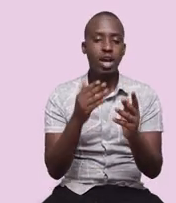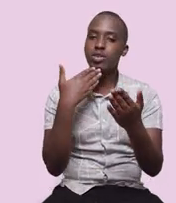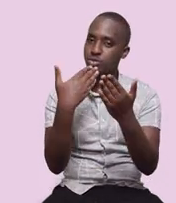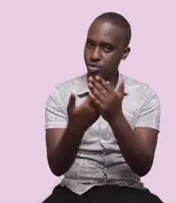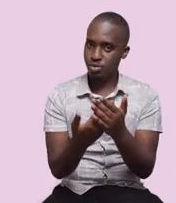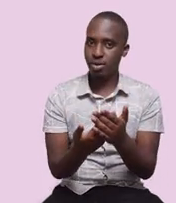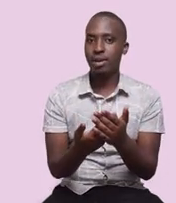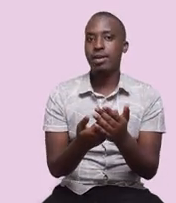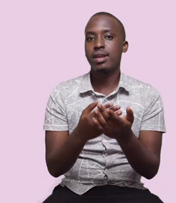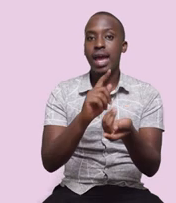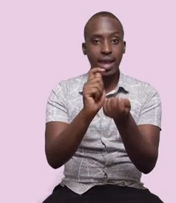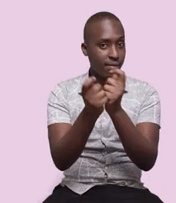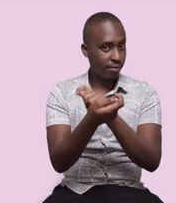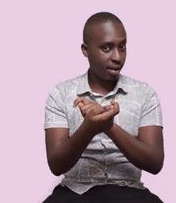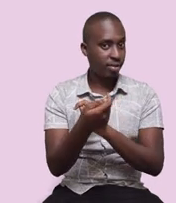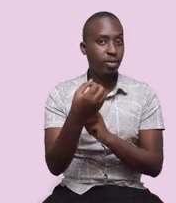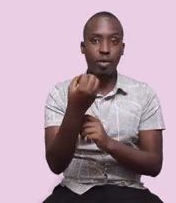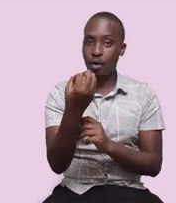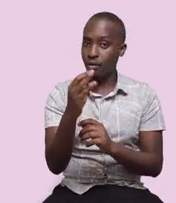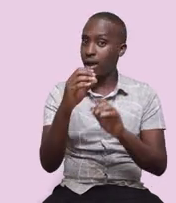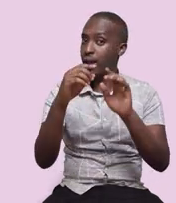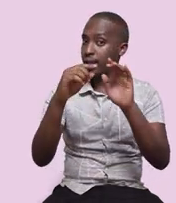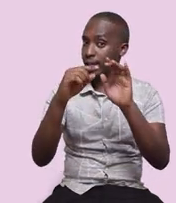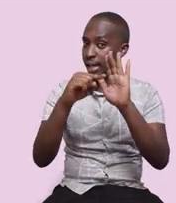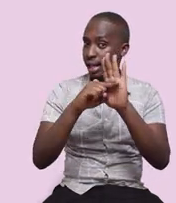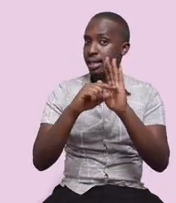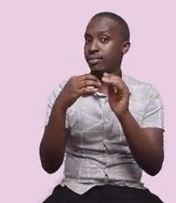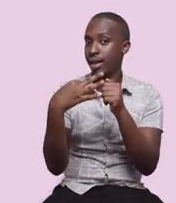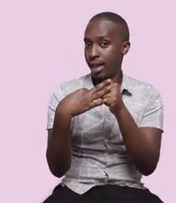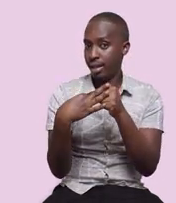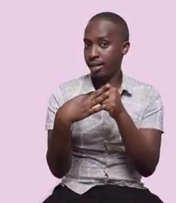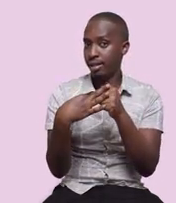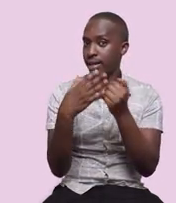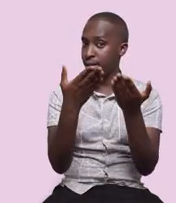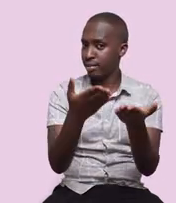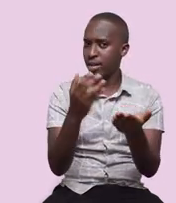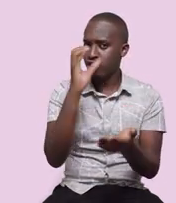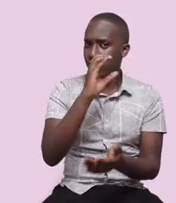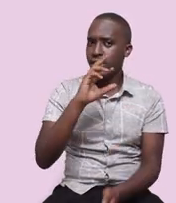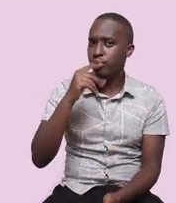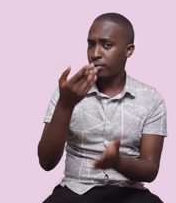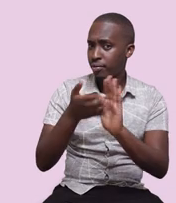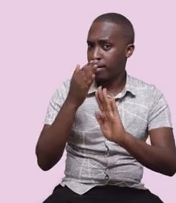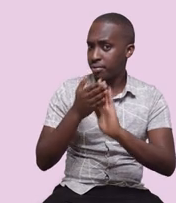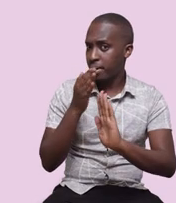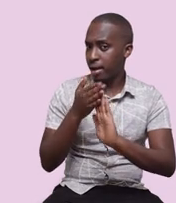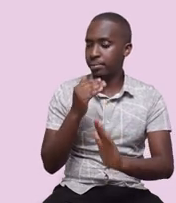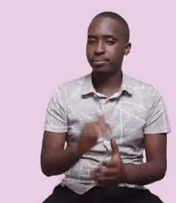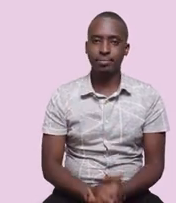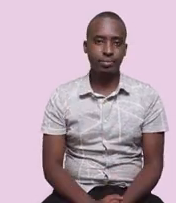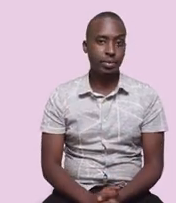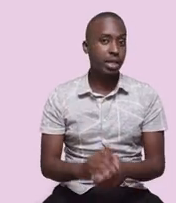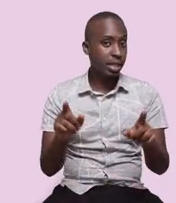Good. The inverse of negative 8 is... Find the answer quickly.